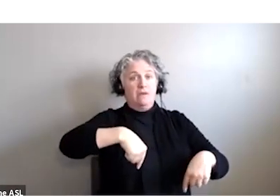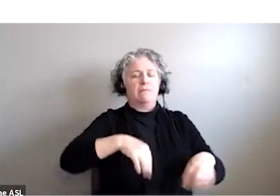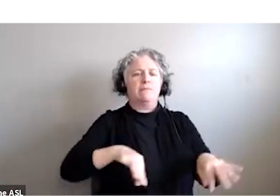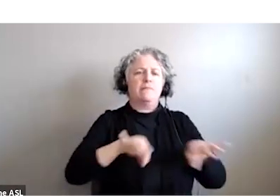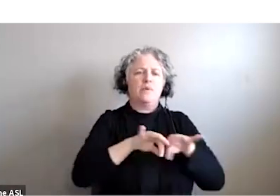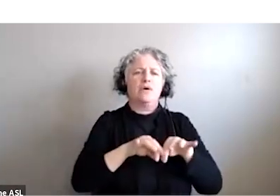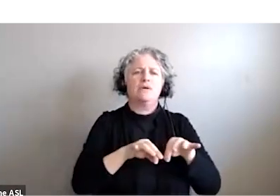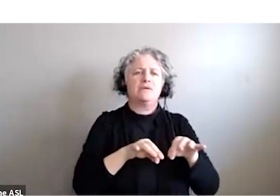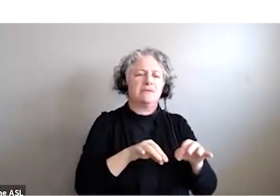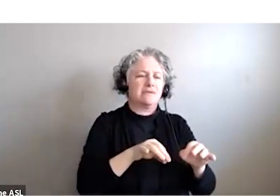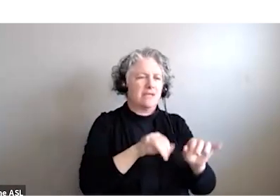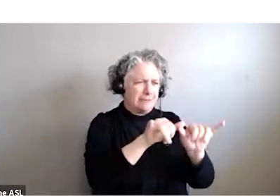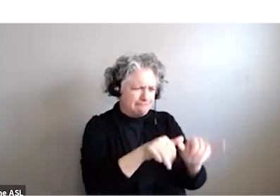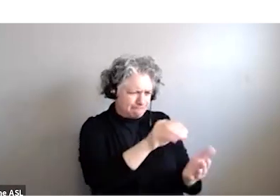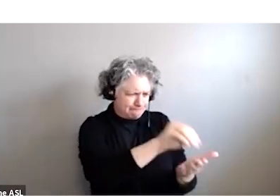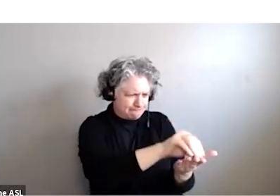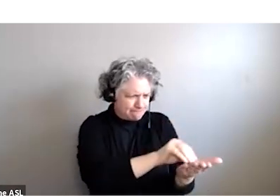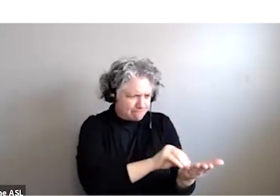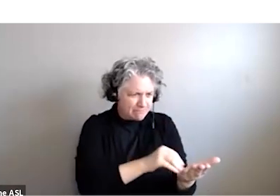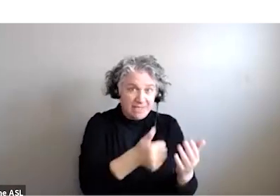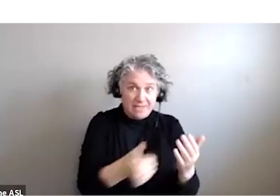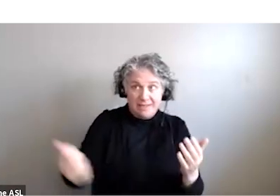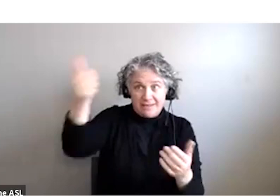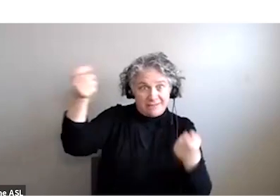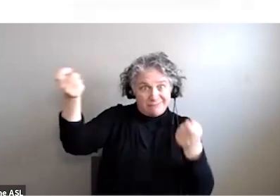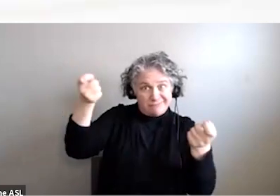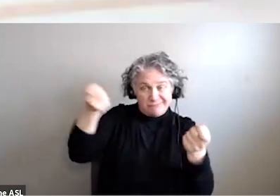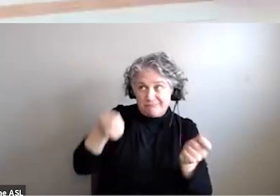to our leadership. Next slide, please.